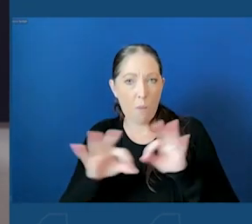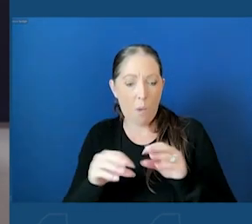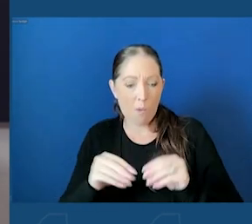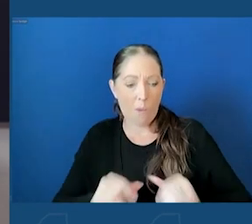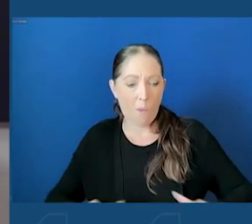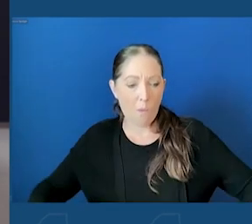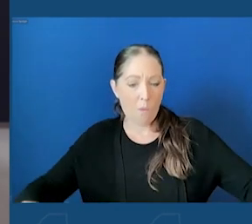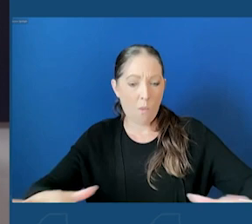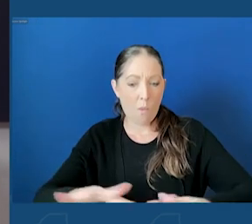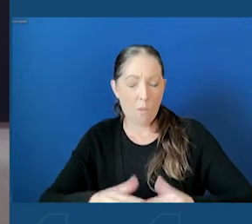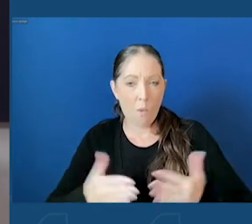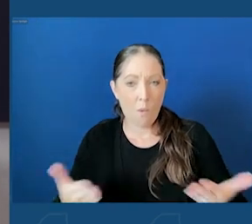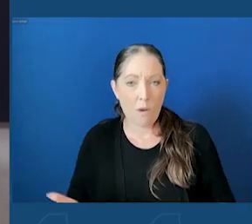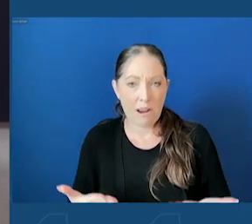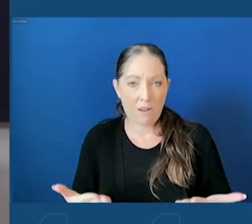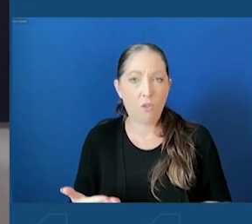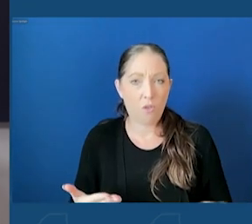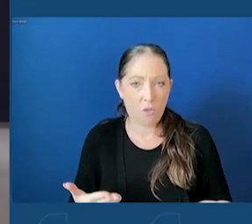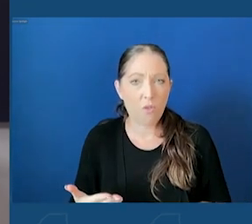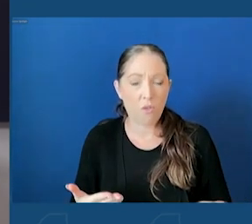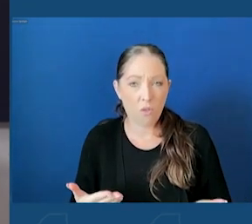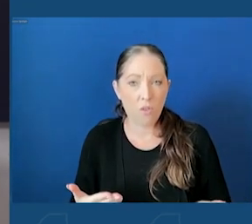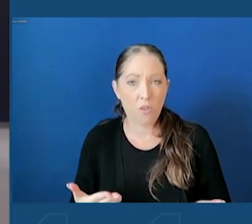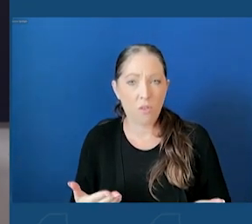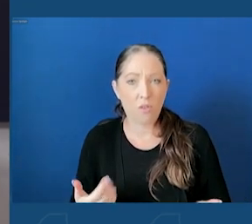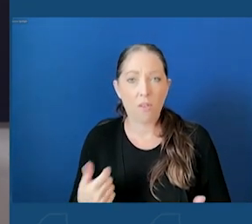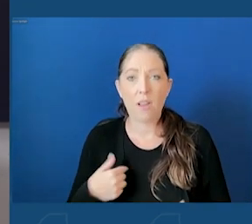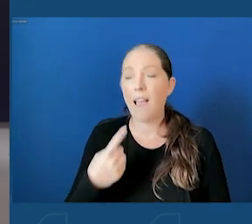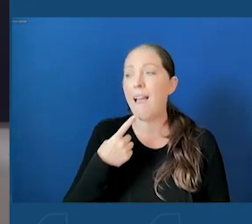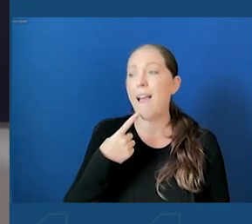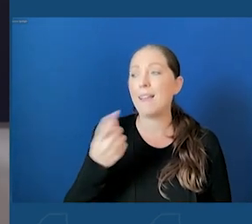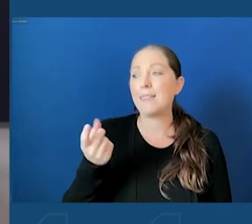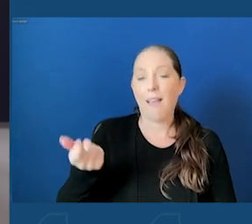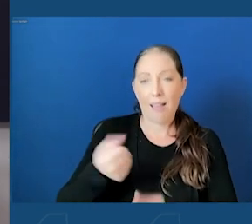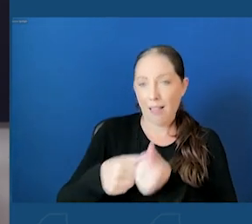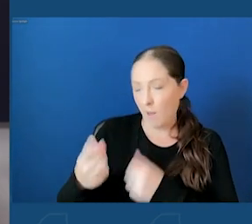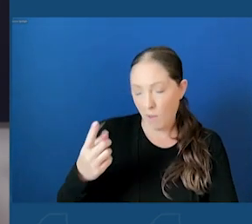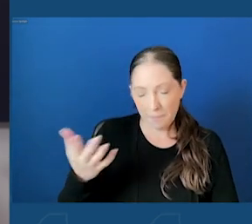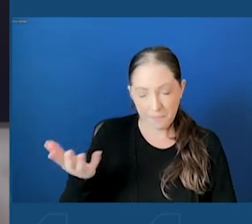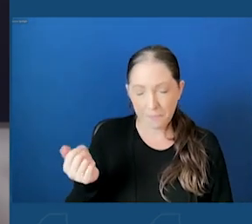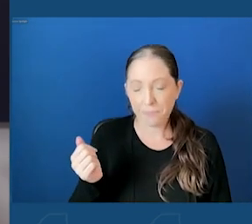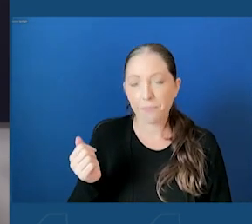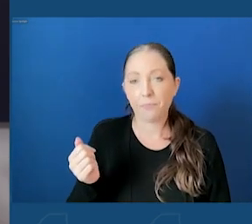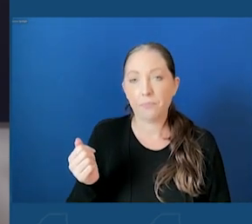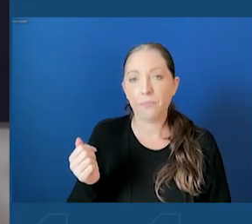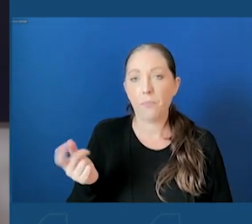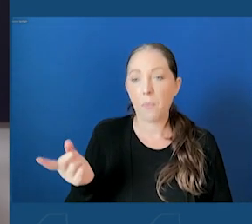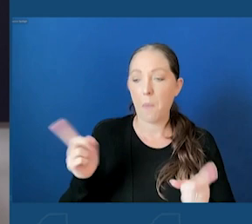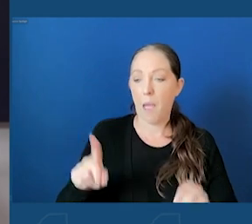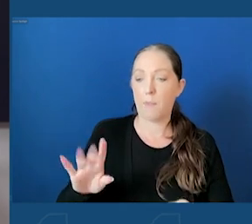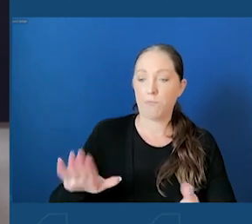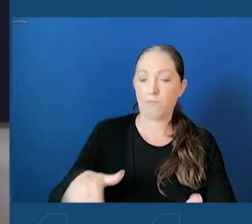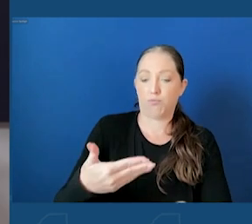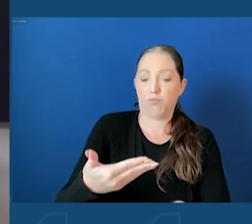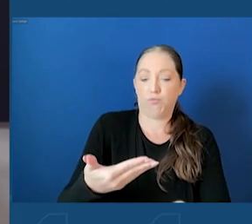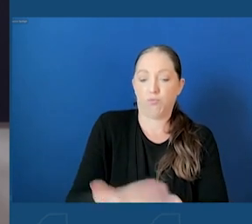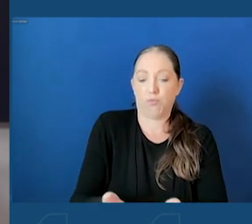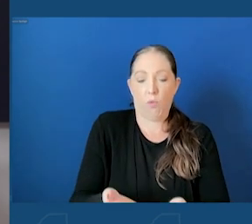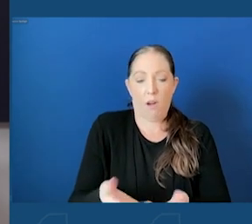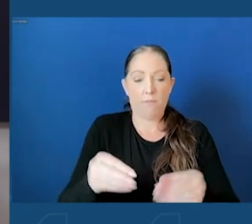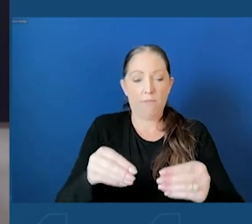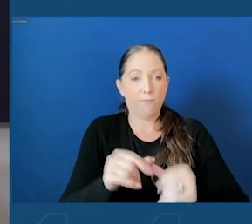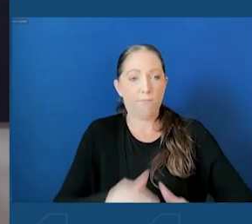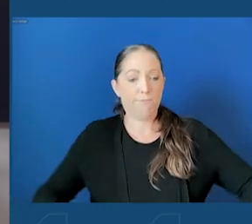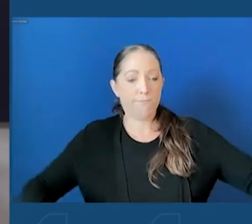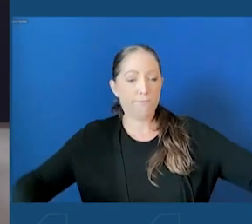here at the center. I tell anyone that comes on here, once you hit this land, you